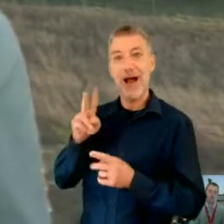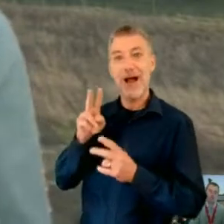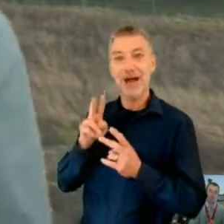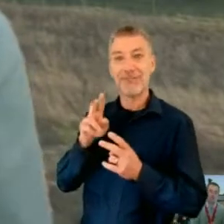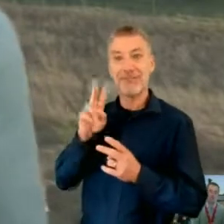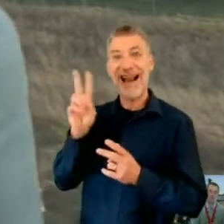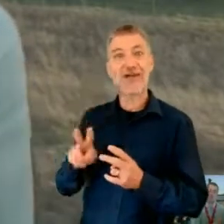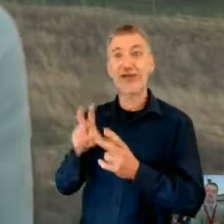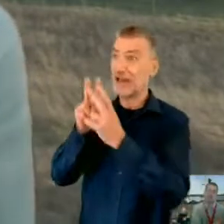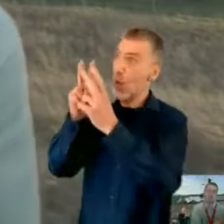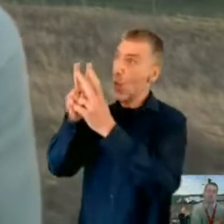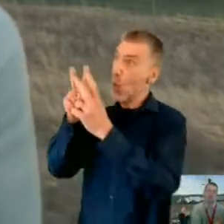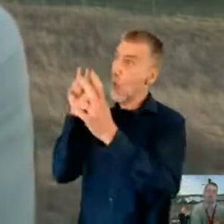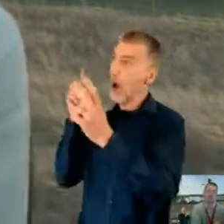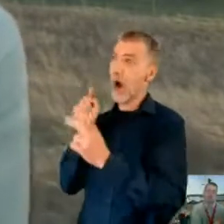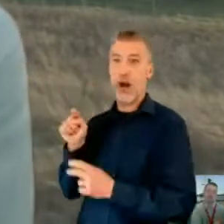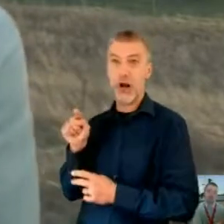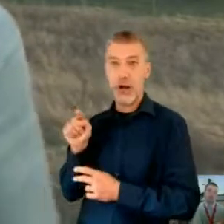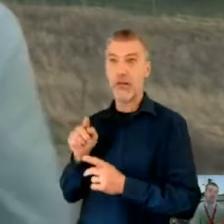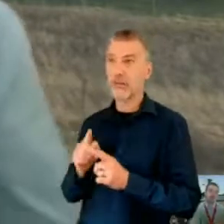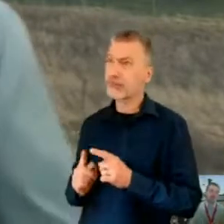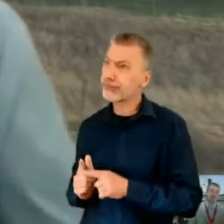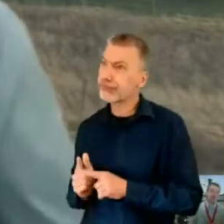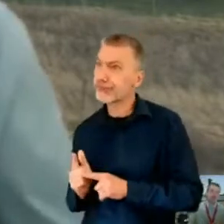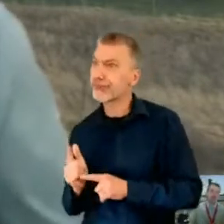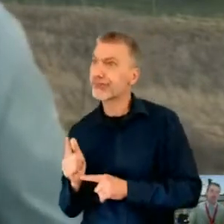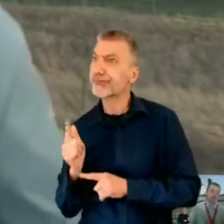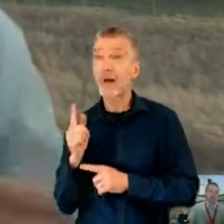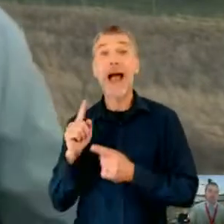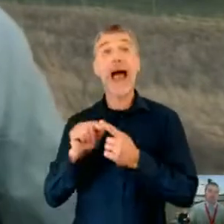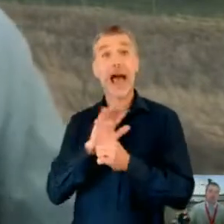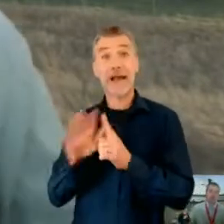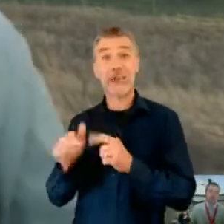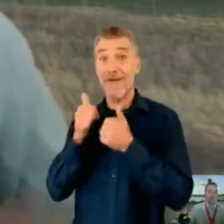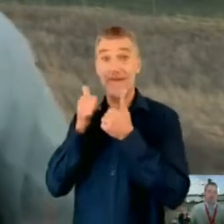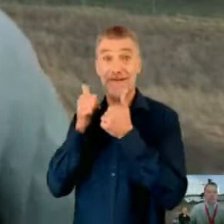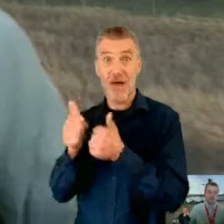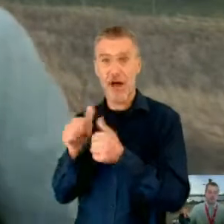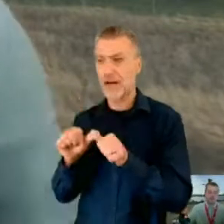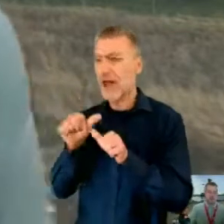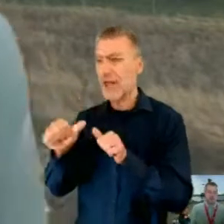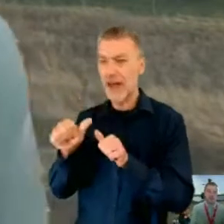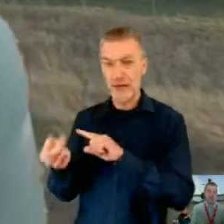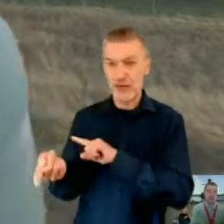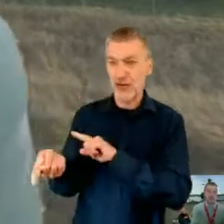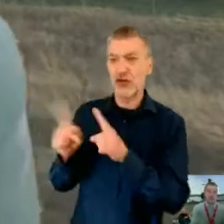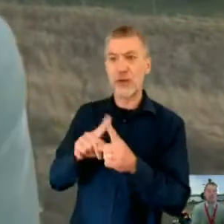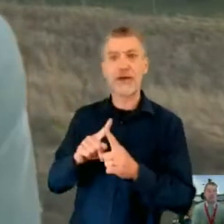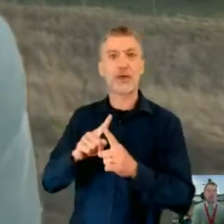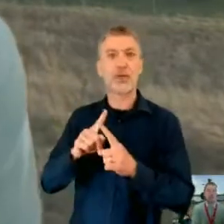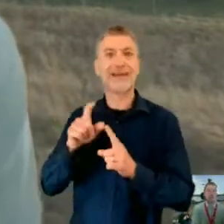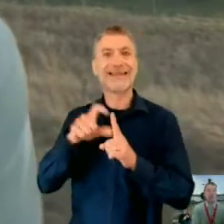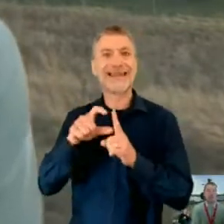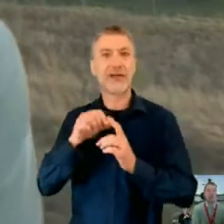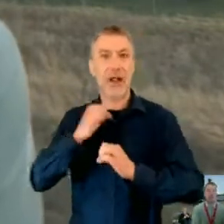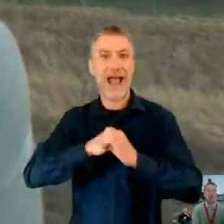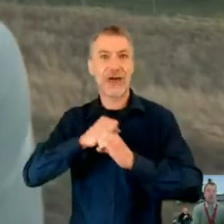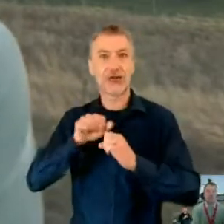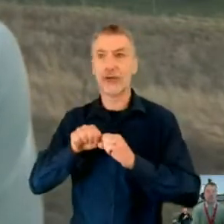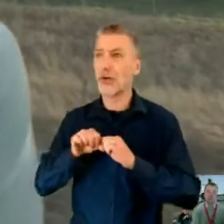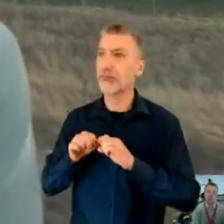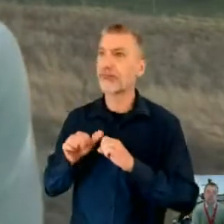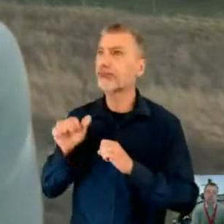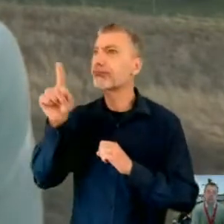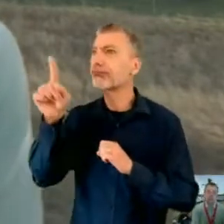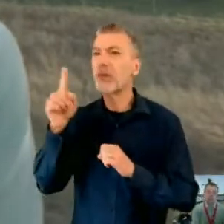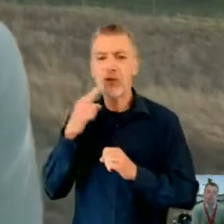they pass Edinburgh, switch to diesel mode, which burns diesel. So there's discussions around biofuels and in other countries,